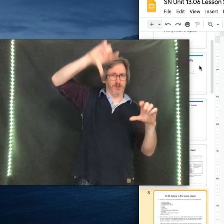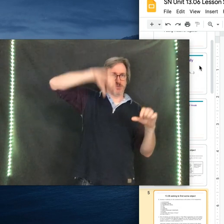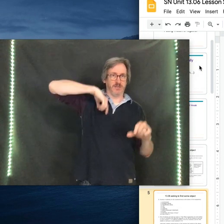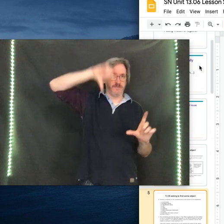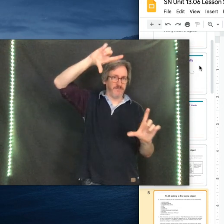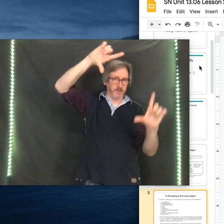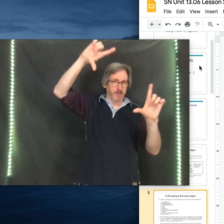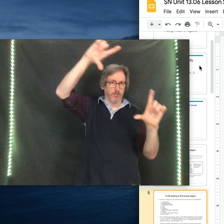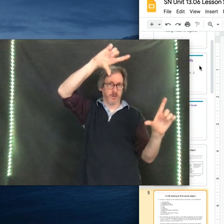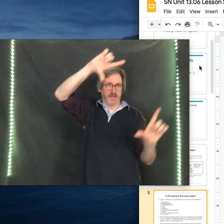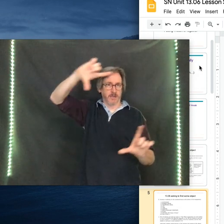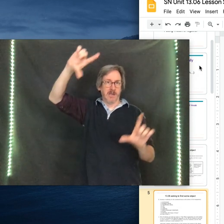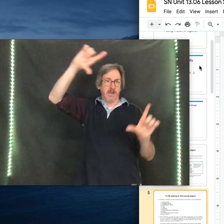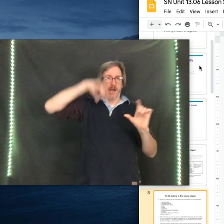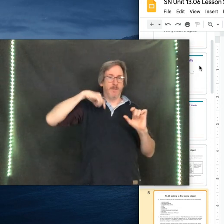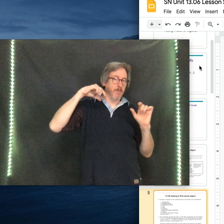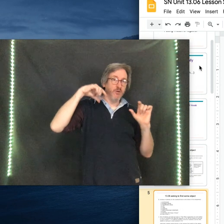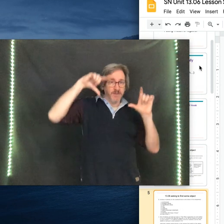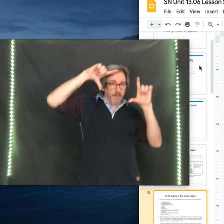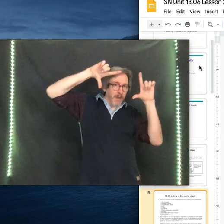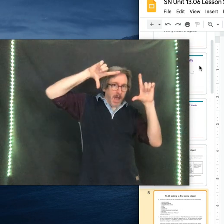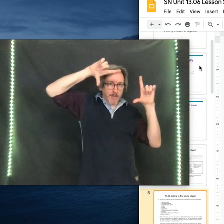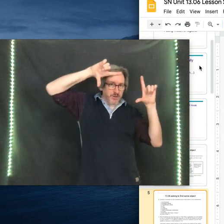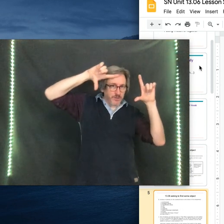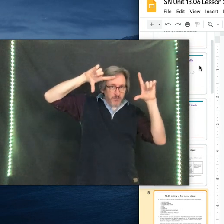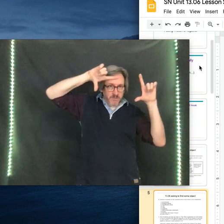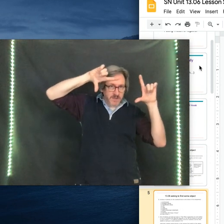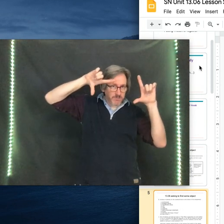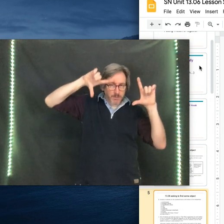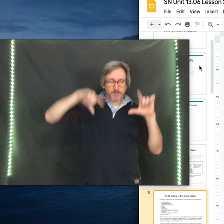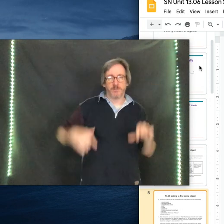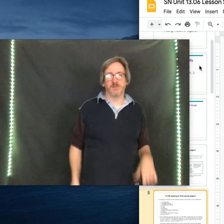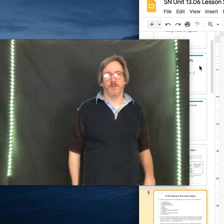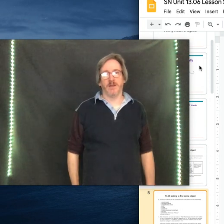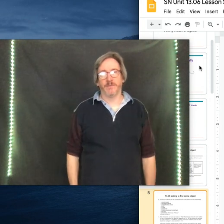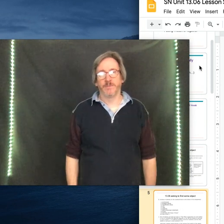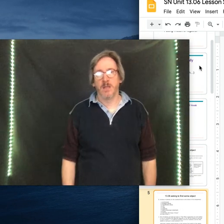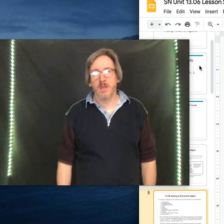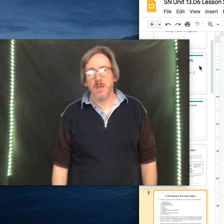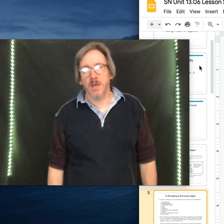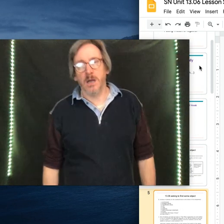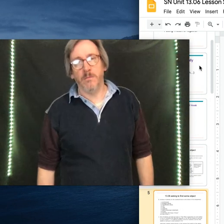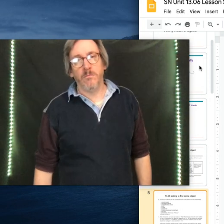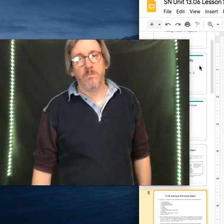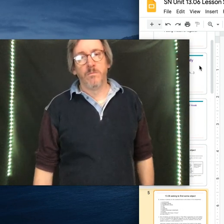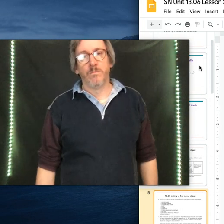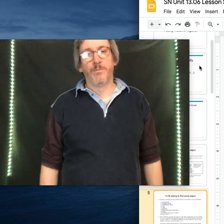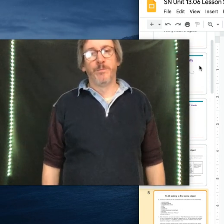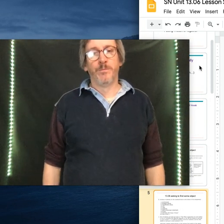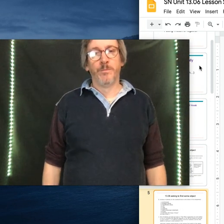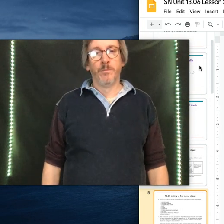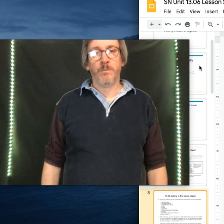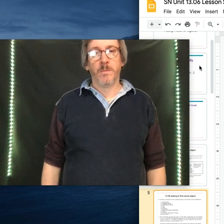I suppose it would feel like more like I'm a movie. I produce movies. So anyway,